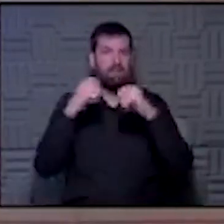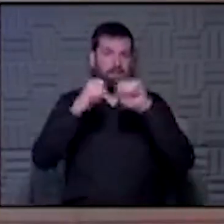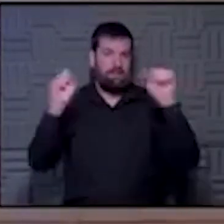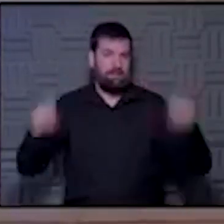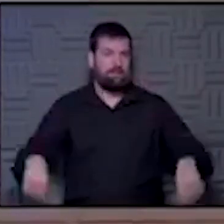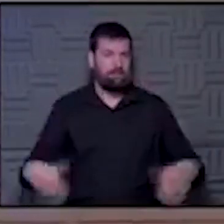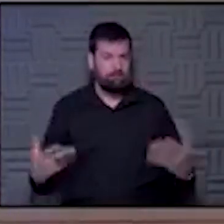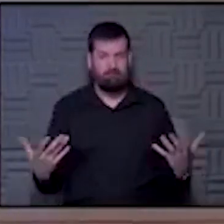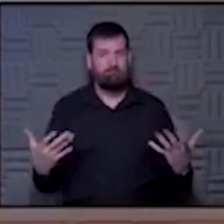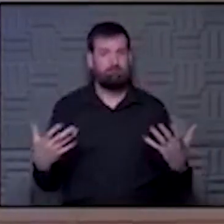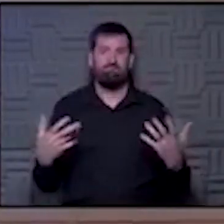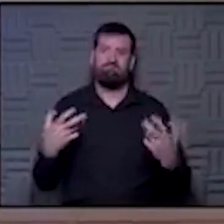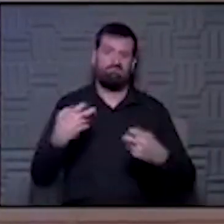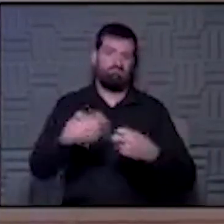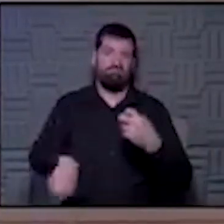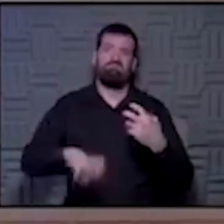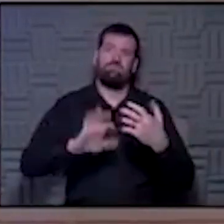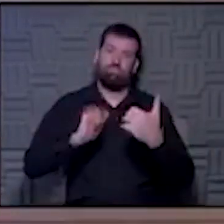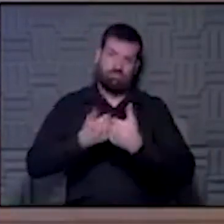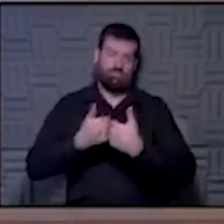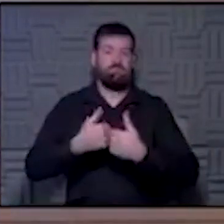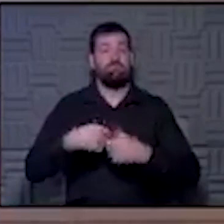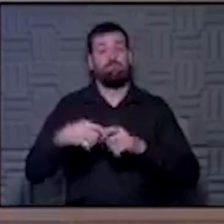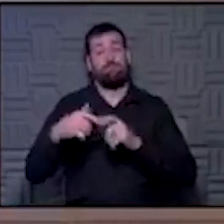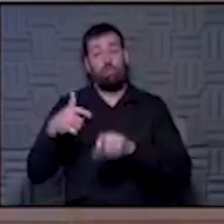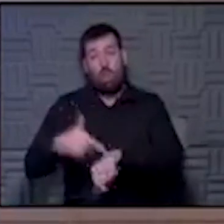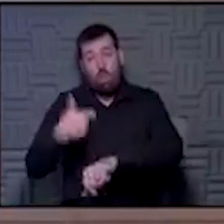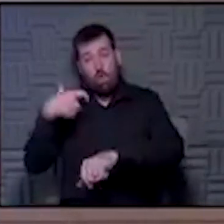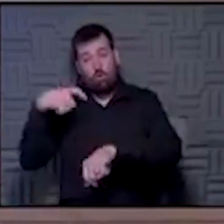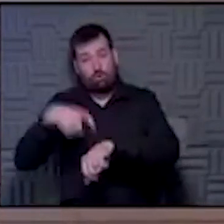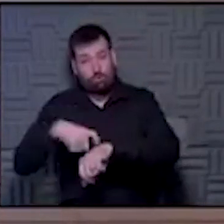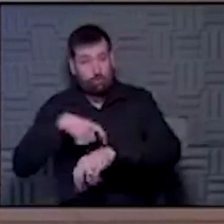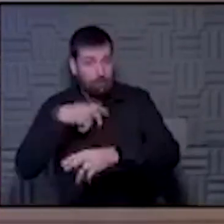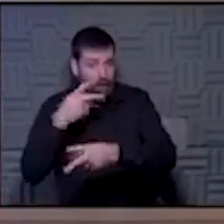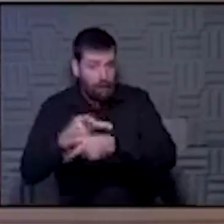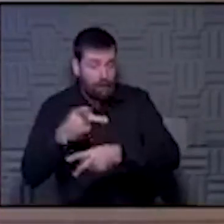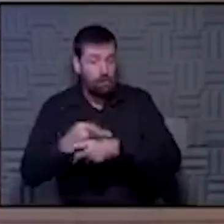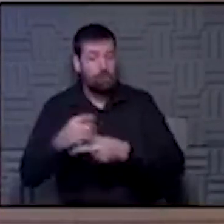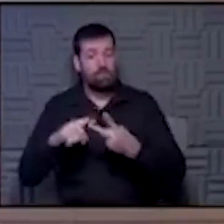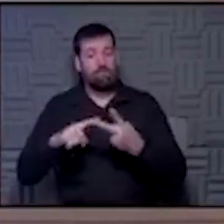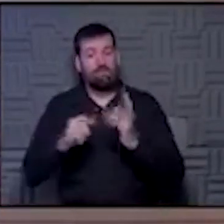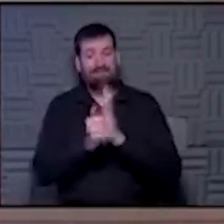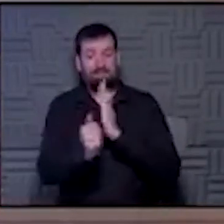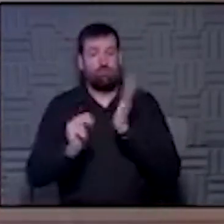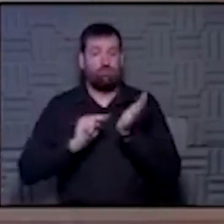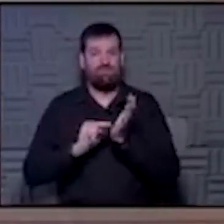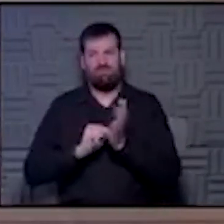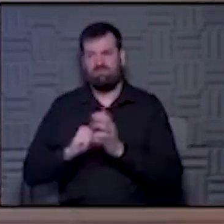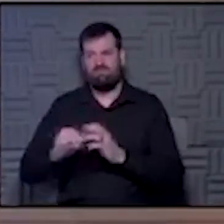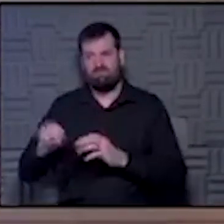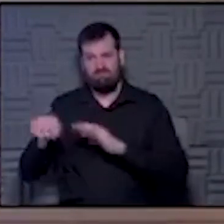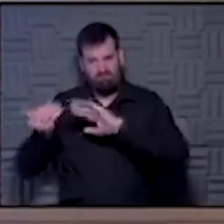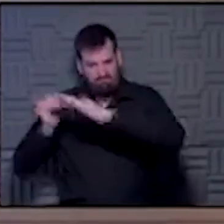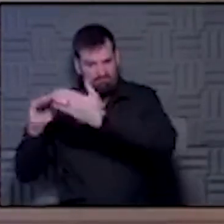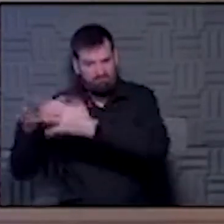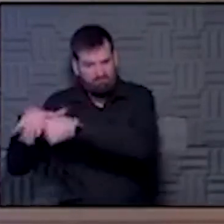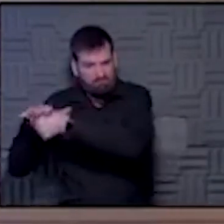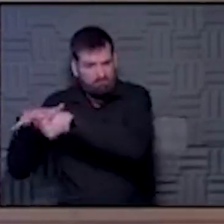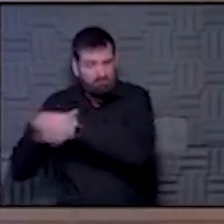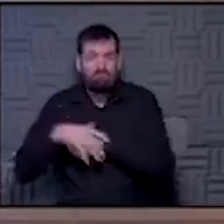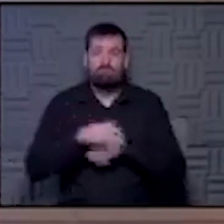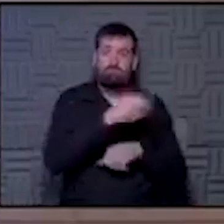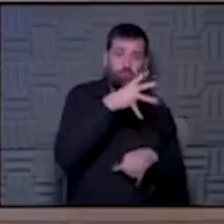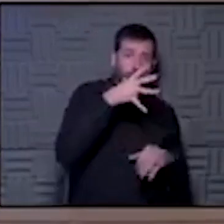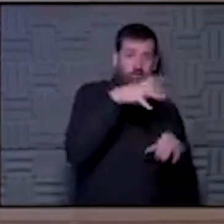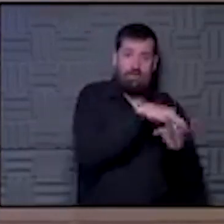but definitely in long-term care and skilled nursing, even, in urban areas and in rural areas, there